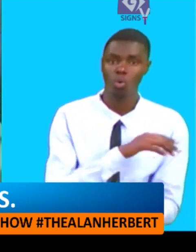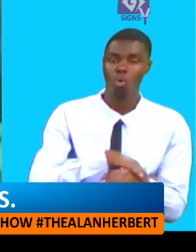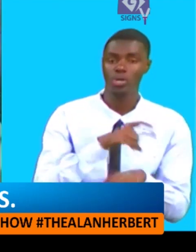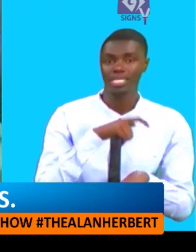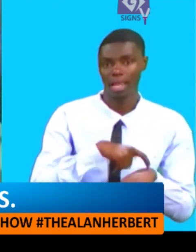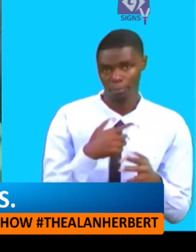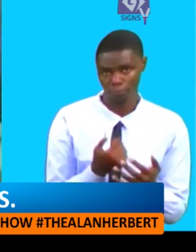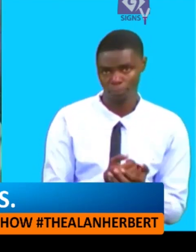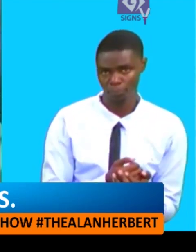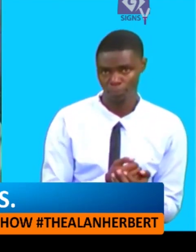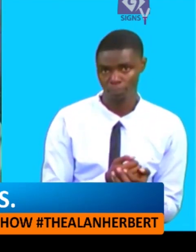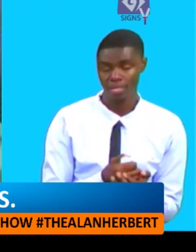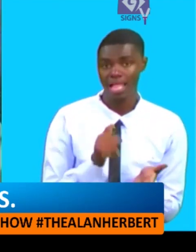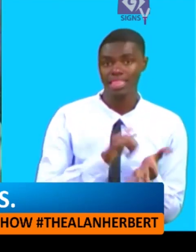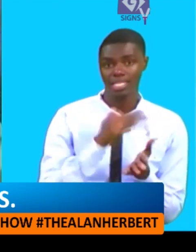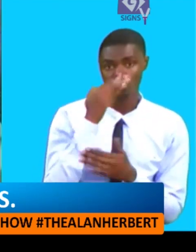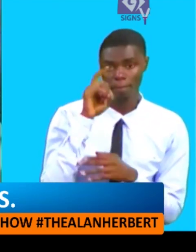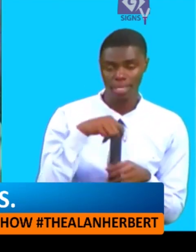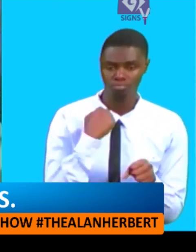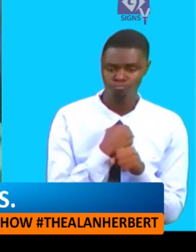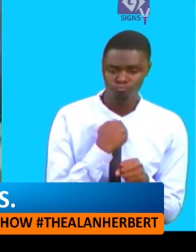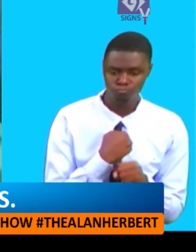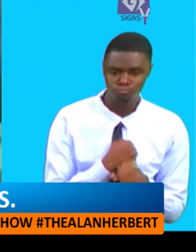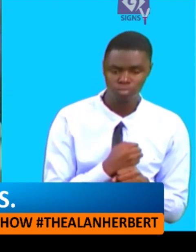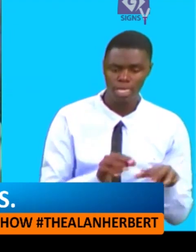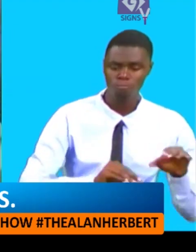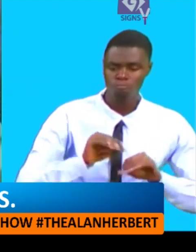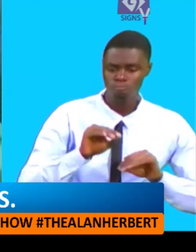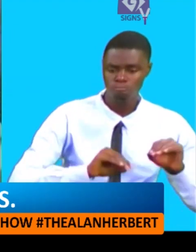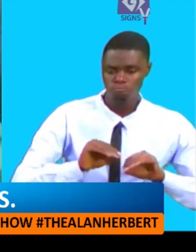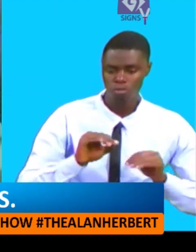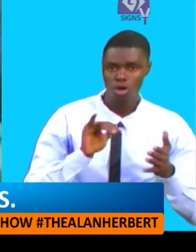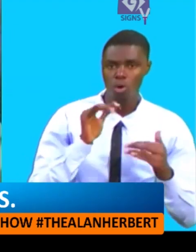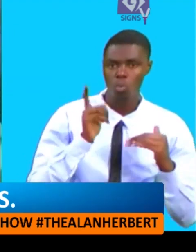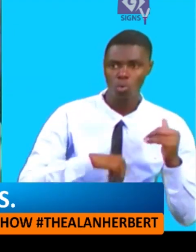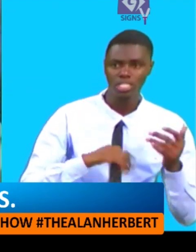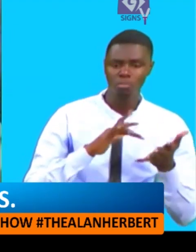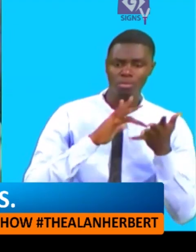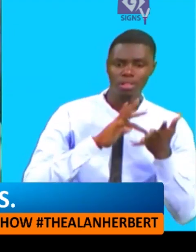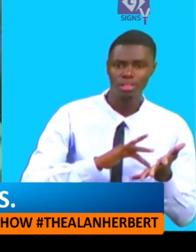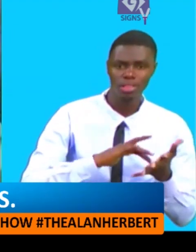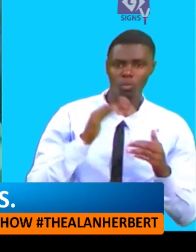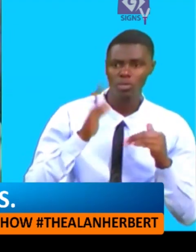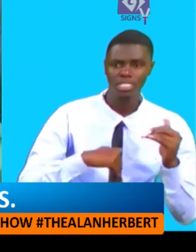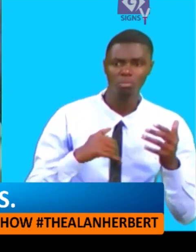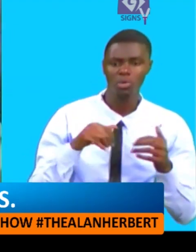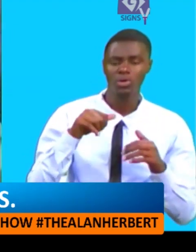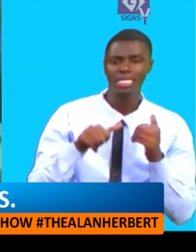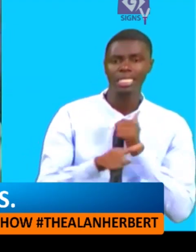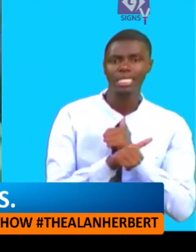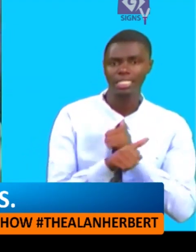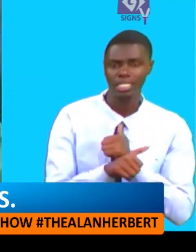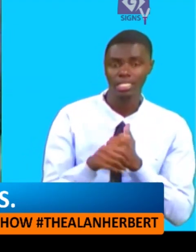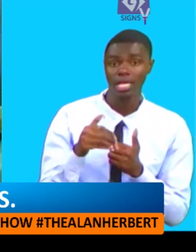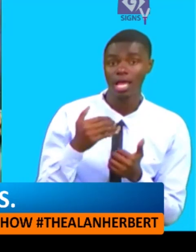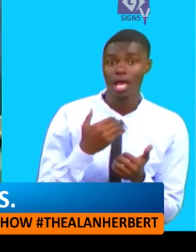time or something of the sort. So that is why we have to work out what is more severe, what is more detrimental, and it's based.